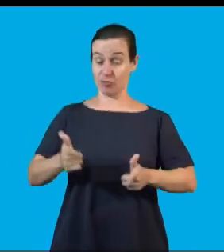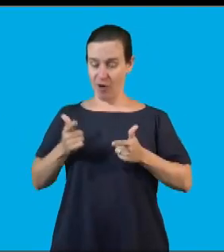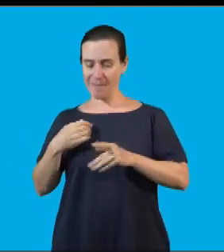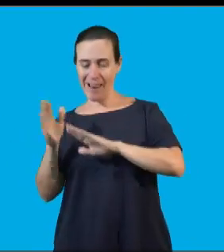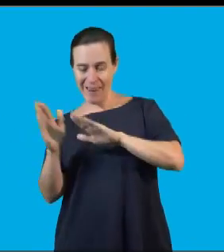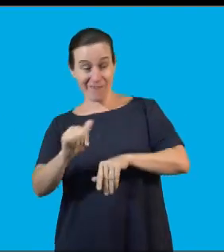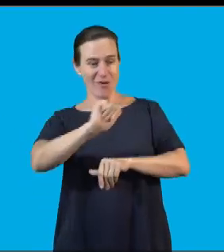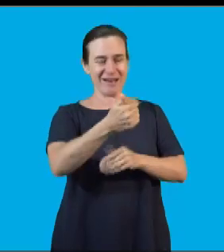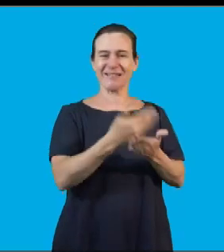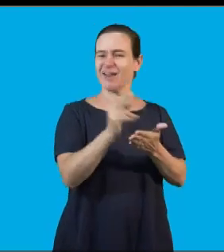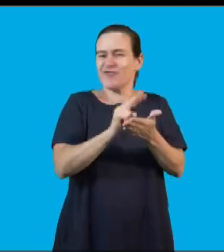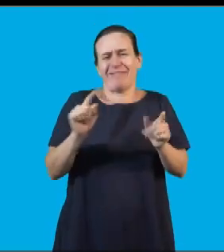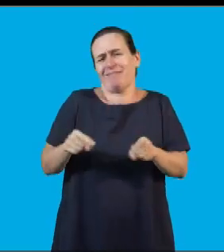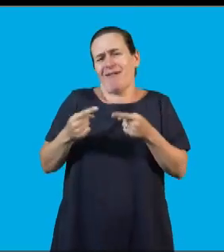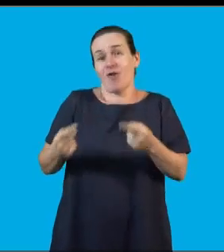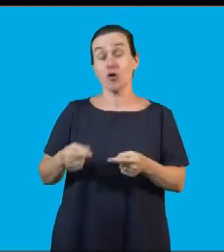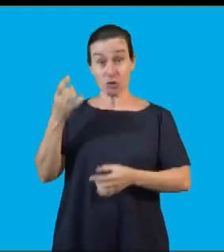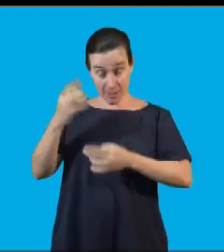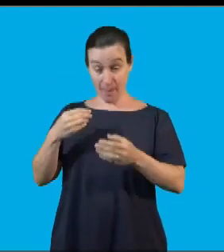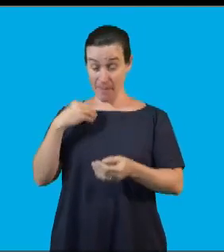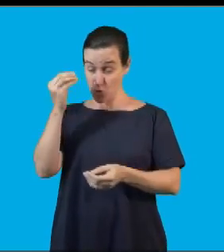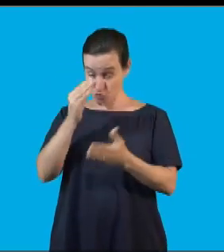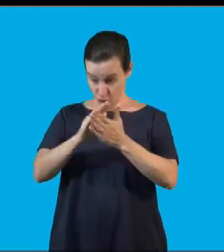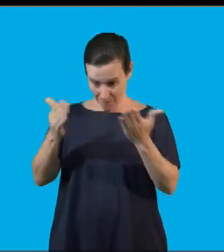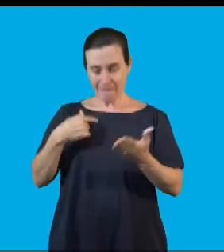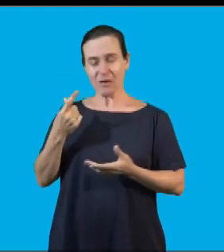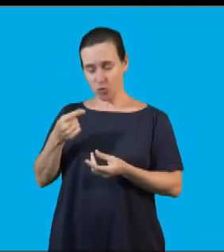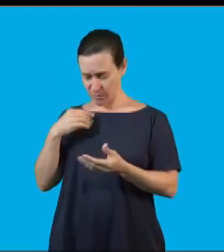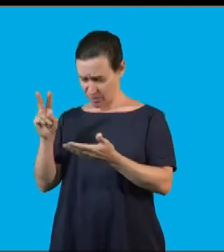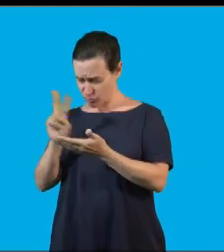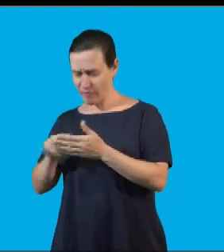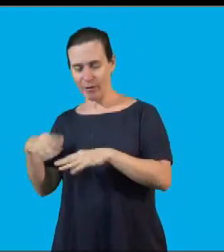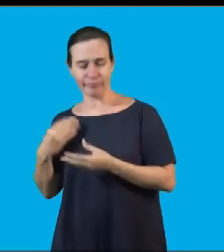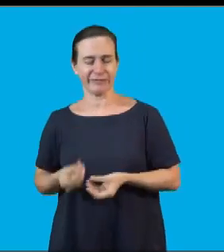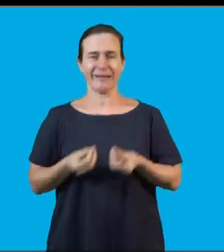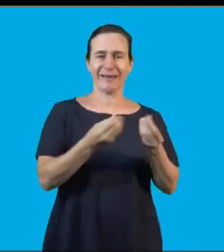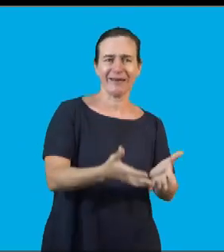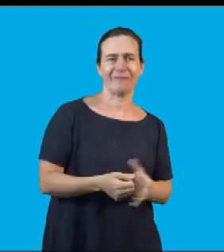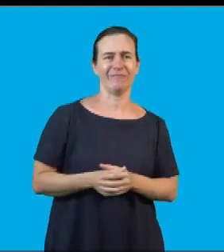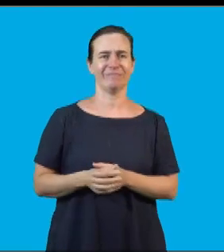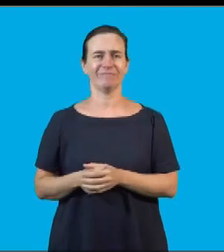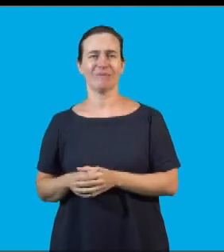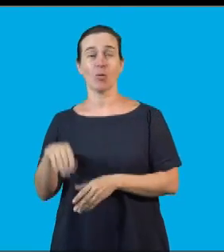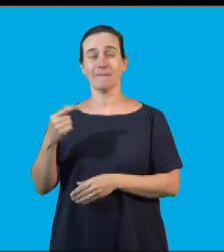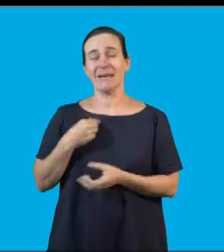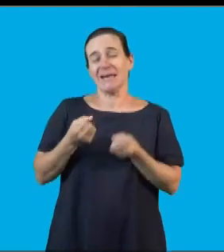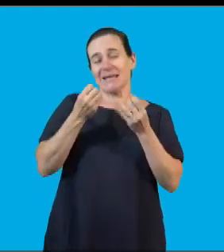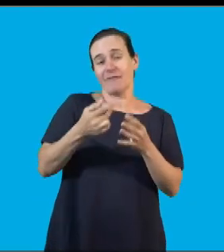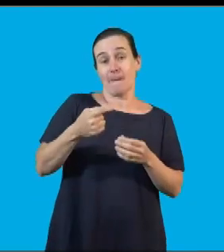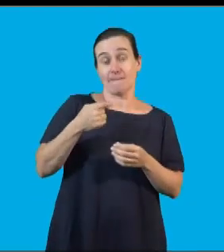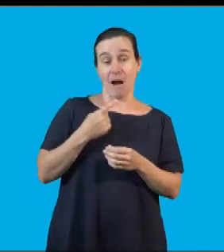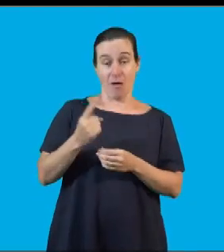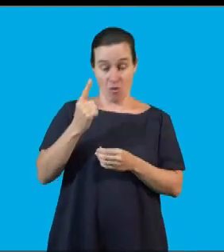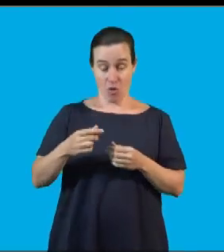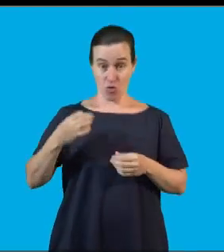off, as I have done all my life with finished newspapers. You cannot give your goddaughter your dog-eared, spine-cracked